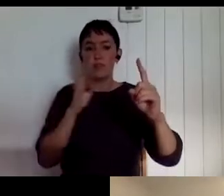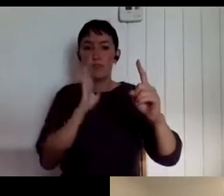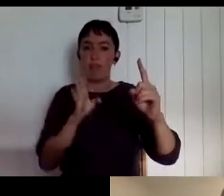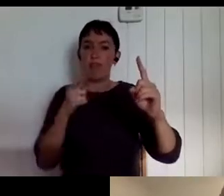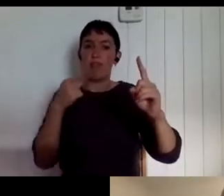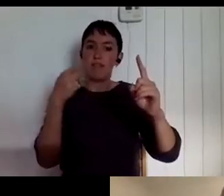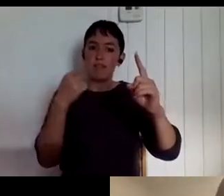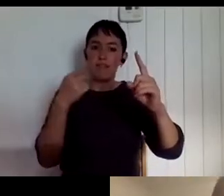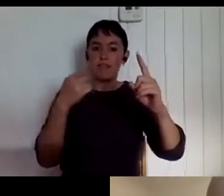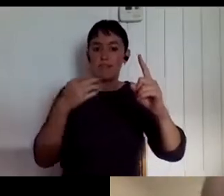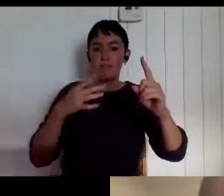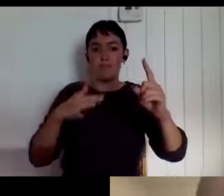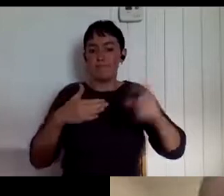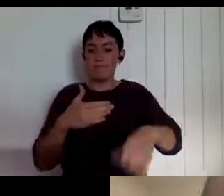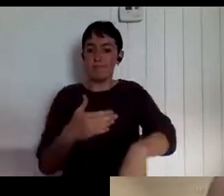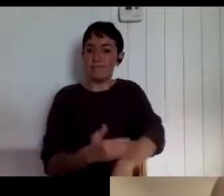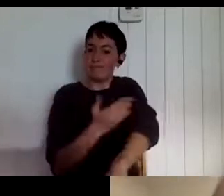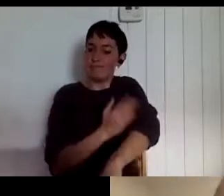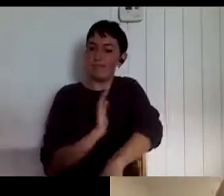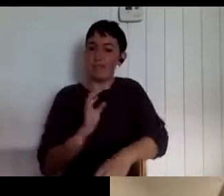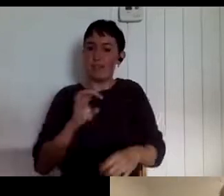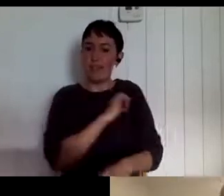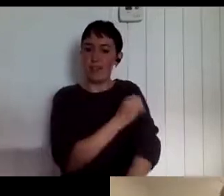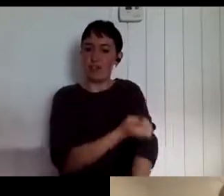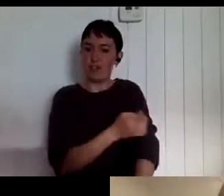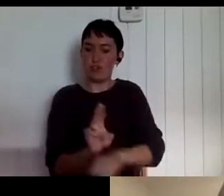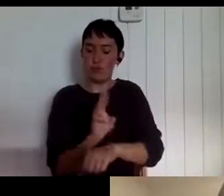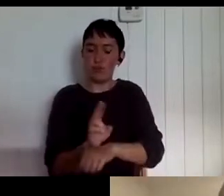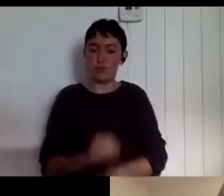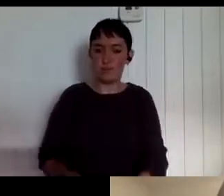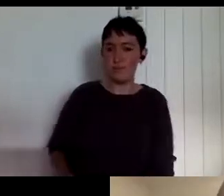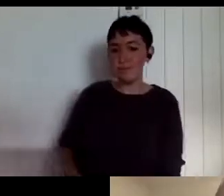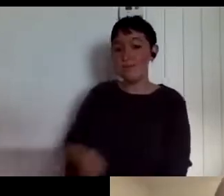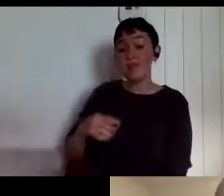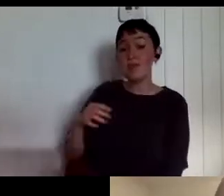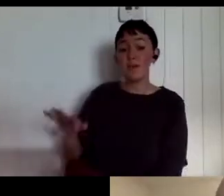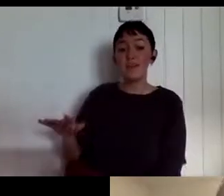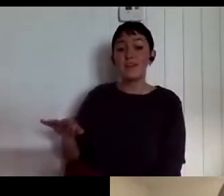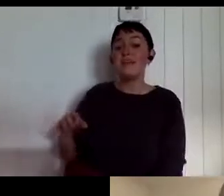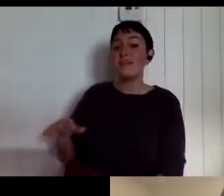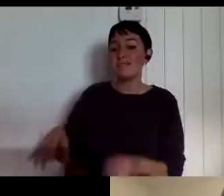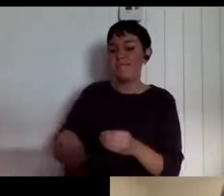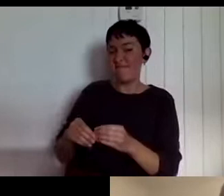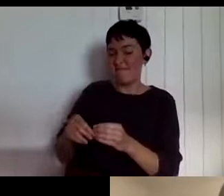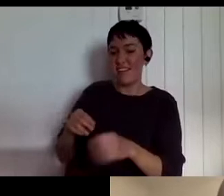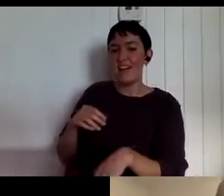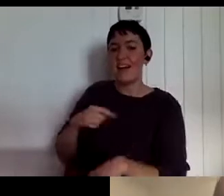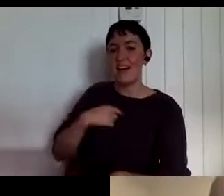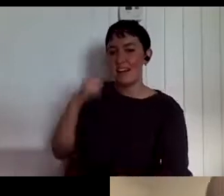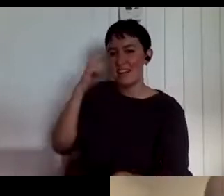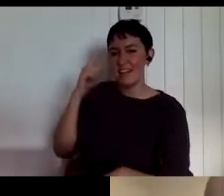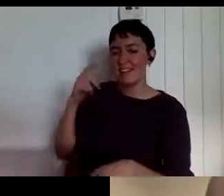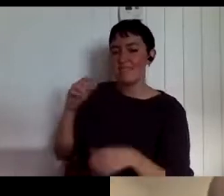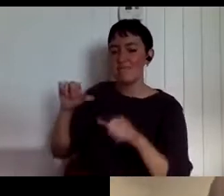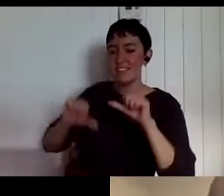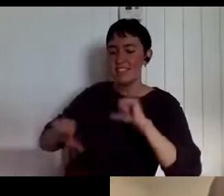know, one quick thing. I think the path to get to science, I think has always been considered to be, you know, very